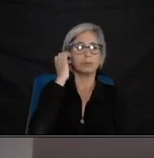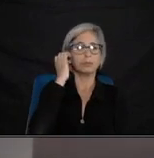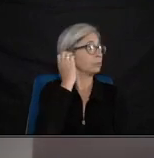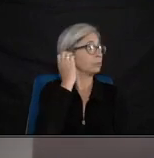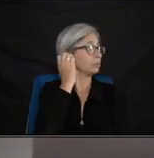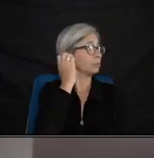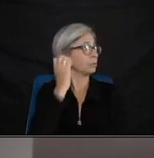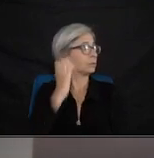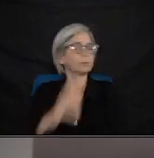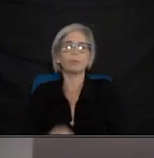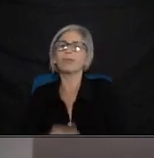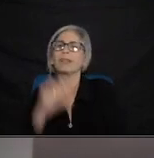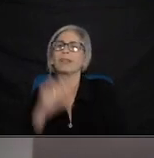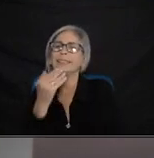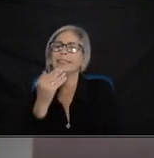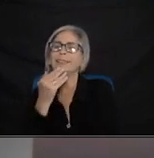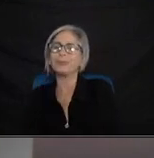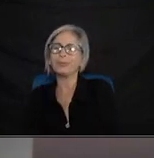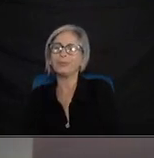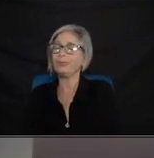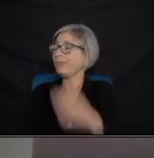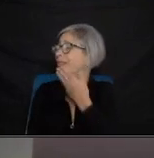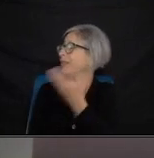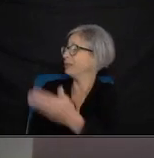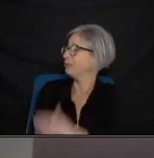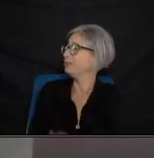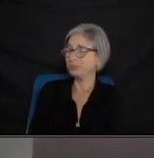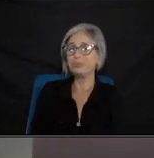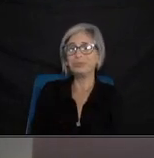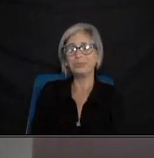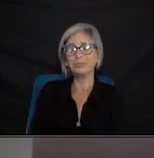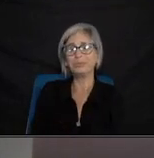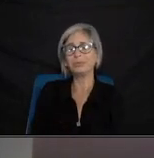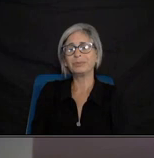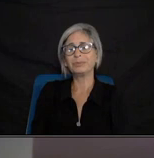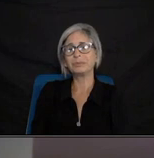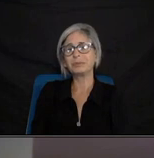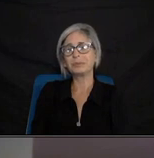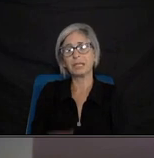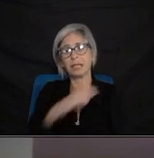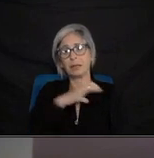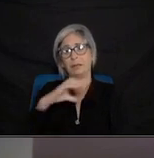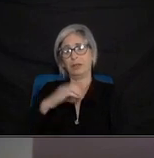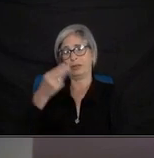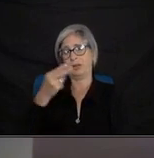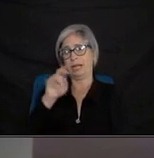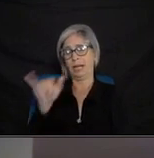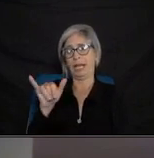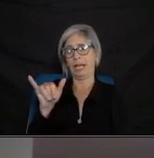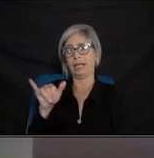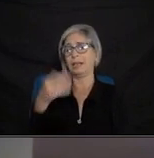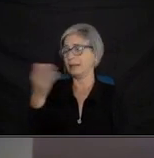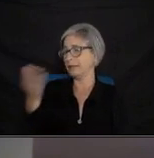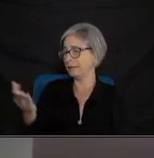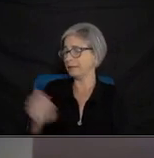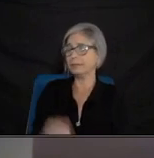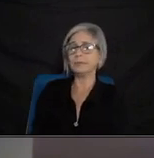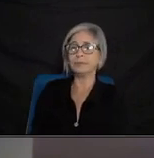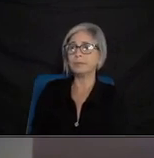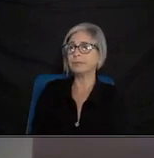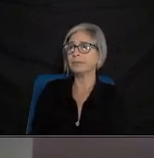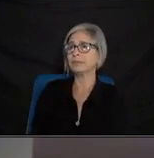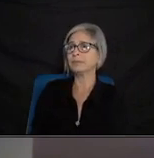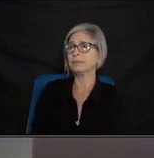Okay. All right. Thank you. Thank you. Yes, Commissioner Hay, followed by Vice Mayor.